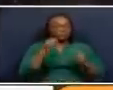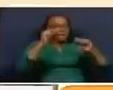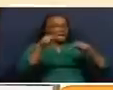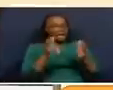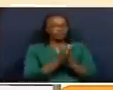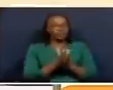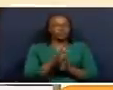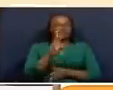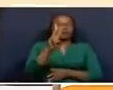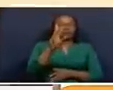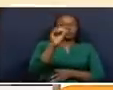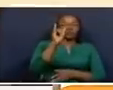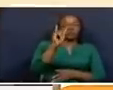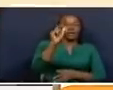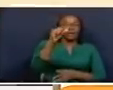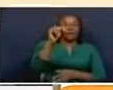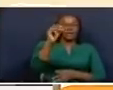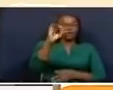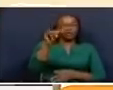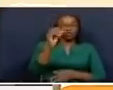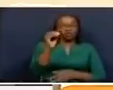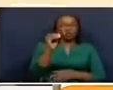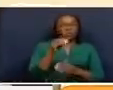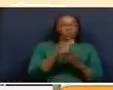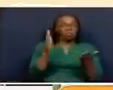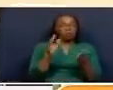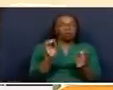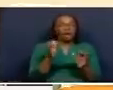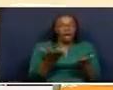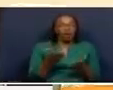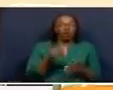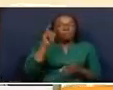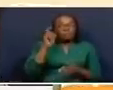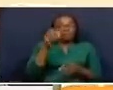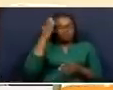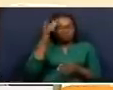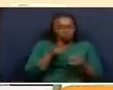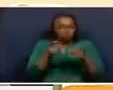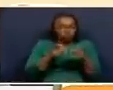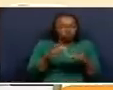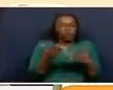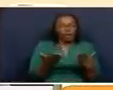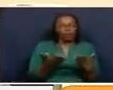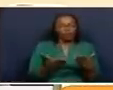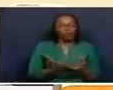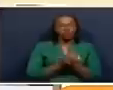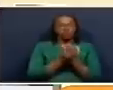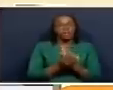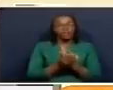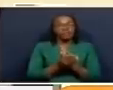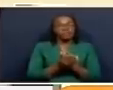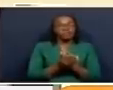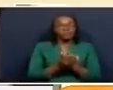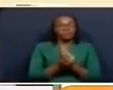that there is a sense in which you've got to moderate the debate so that the critical issues are teased out. There is a sense in which they